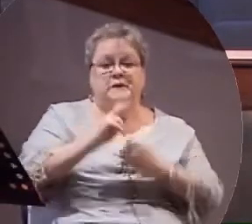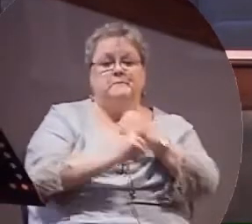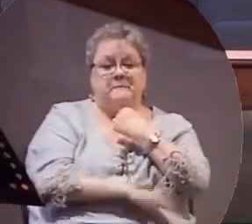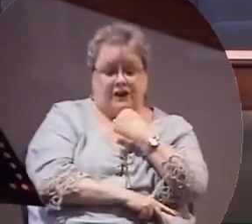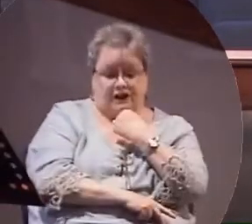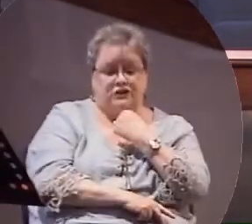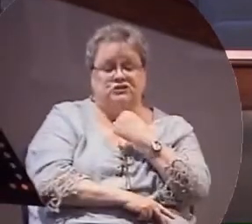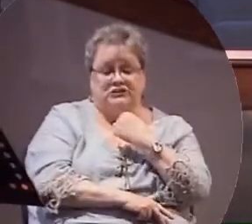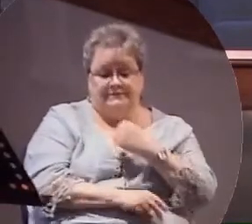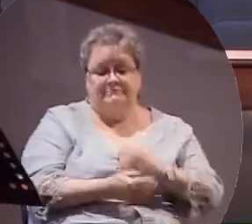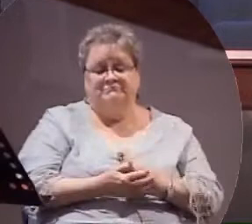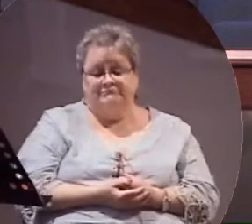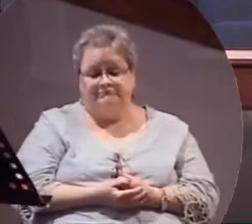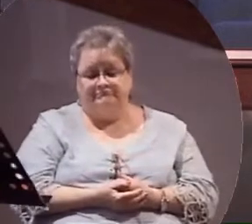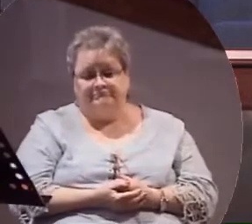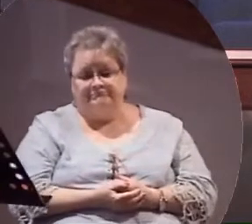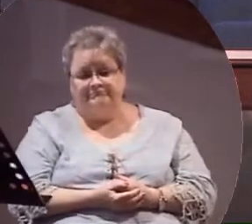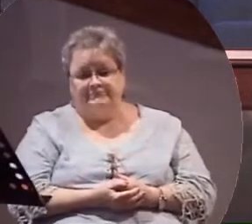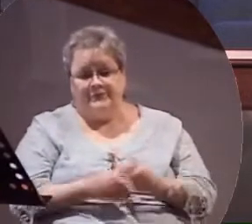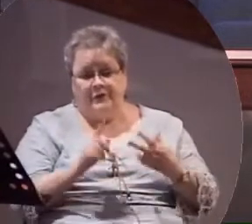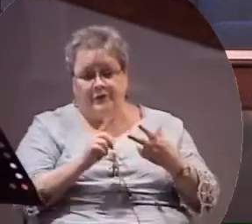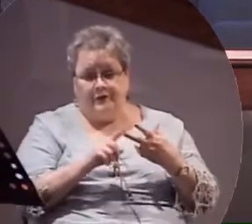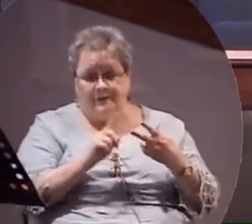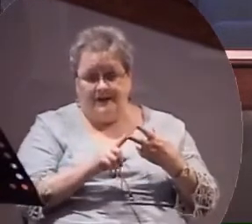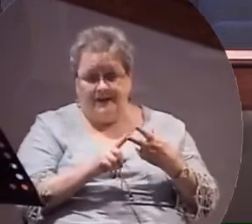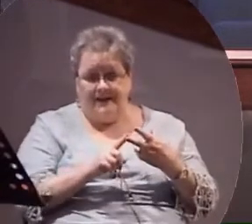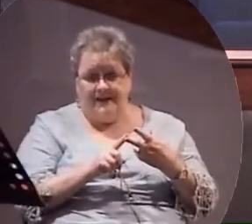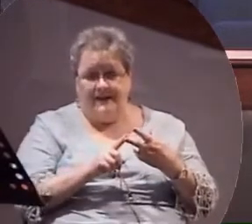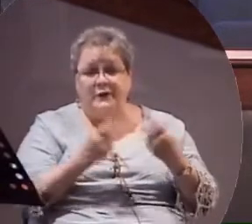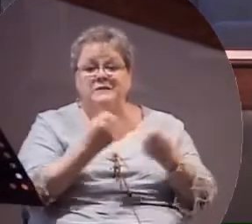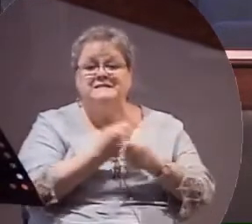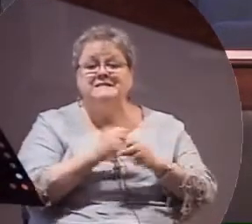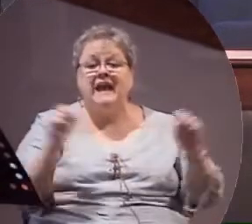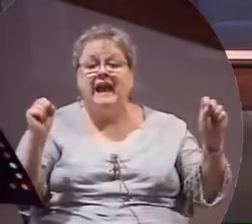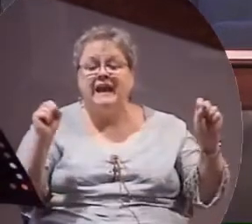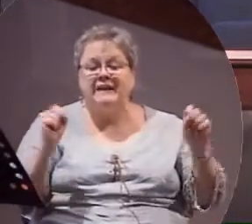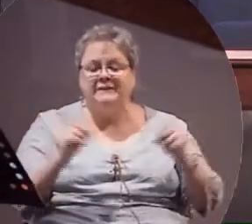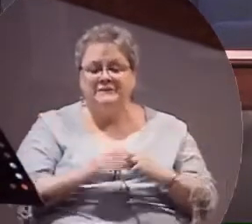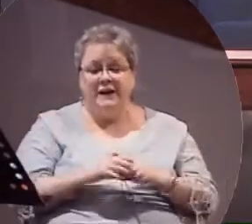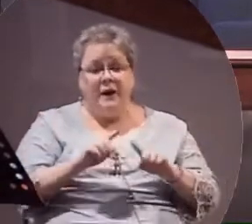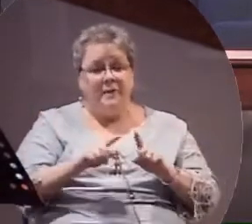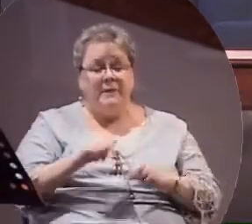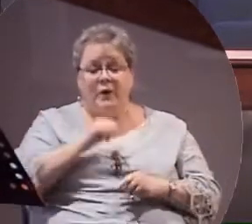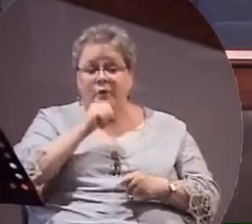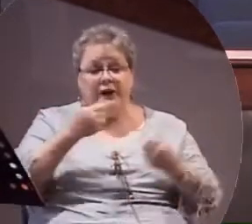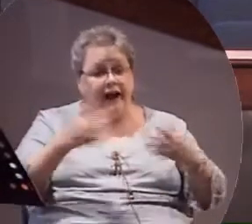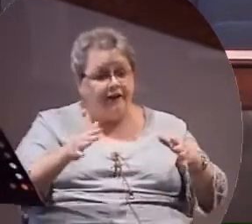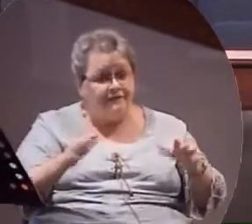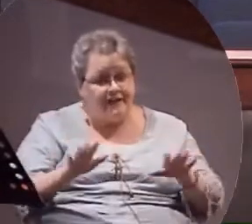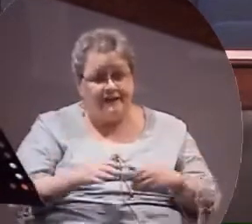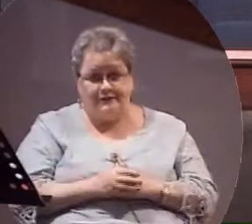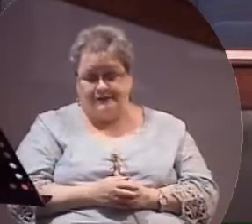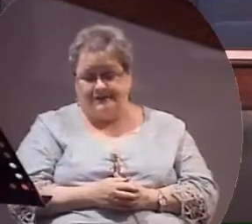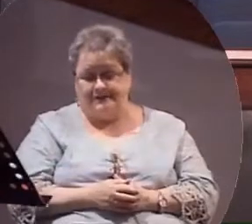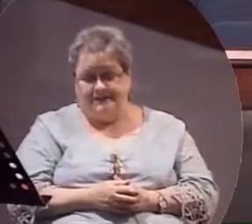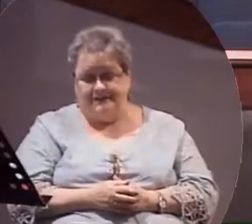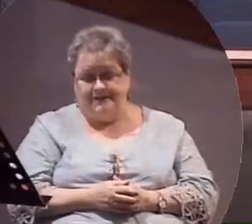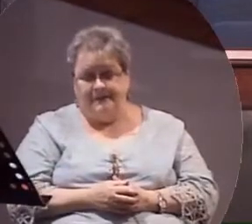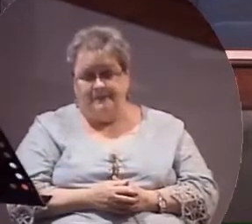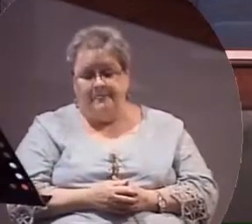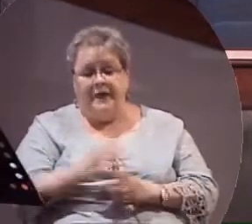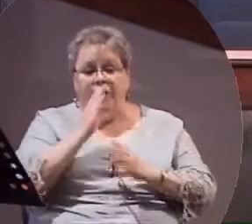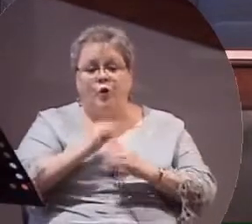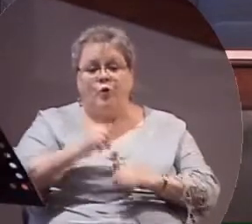was sentenced. Old brother Such got saved. But we ain't done with him yet, because we run into him again. Guess what? Old